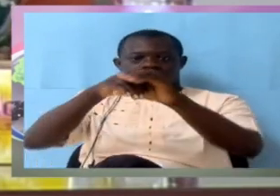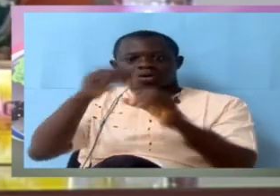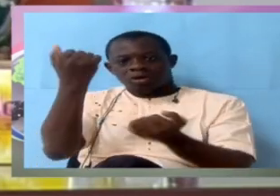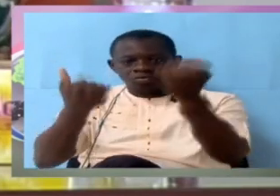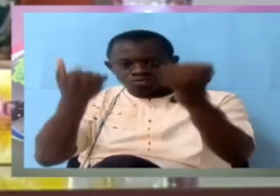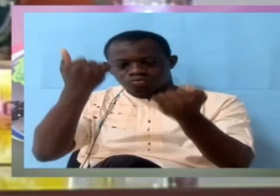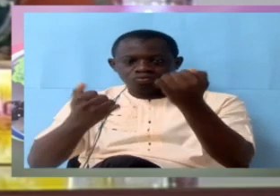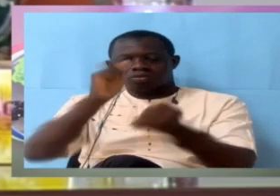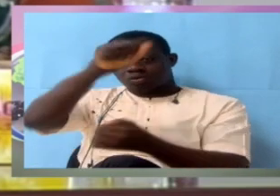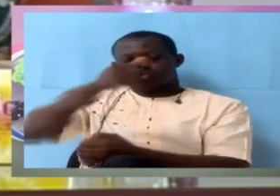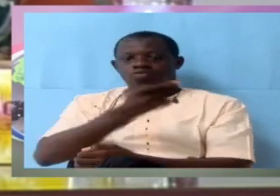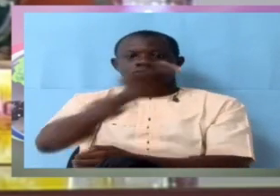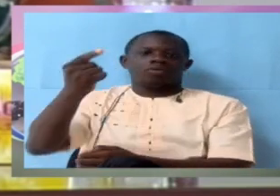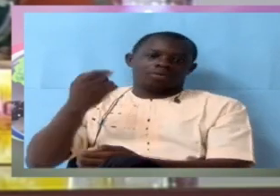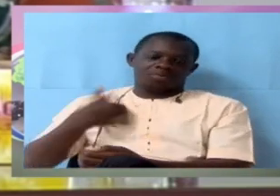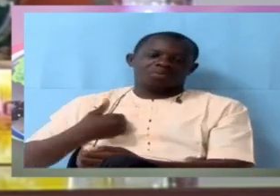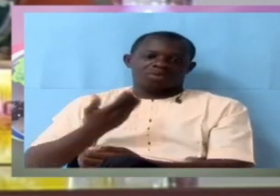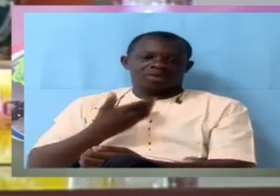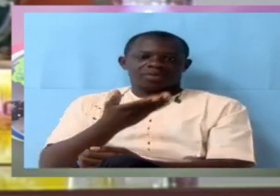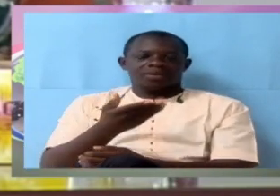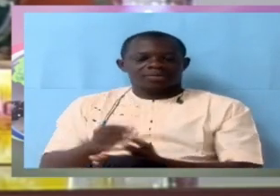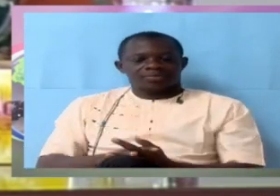na de meyalongo wala bal al sambala?